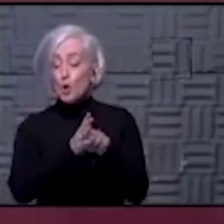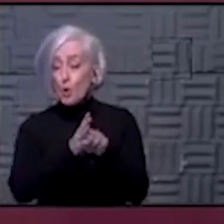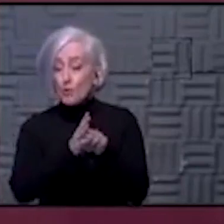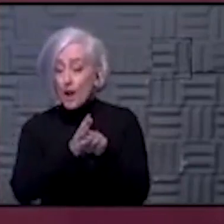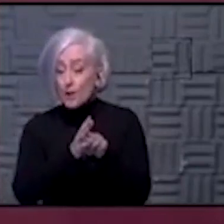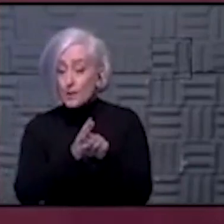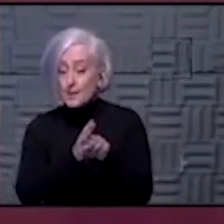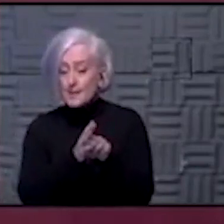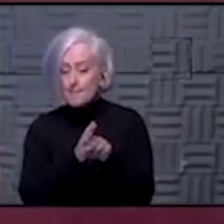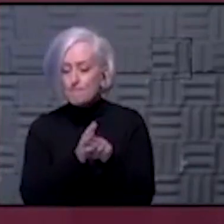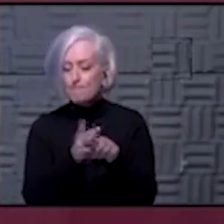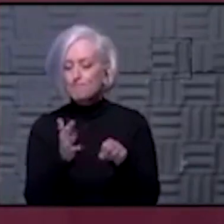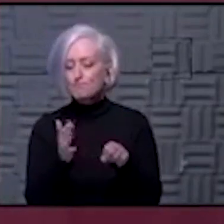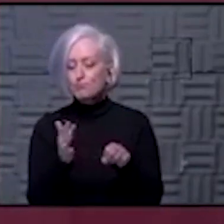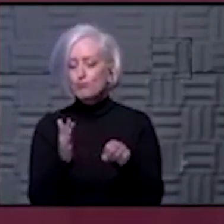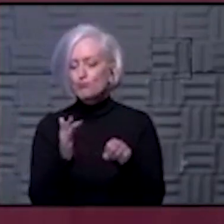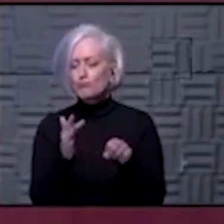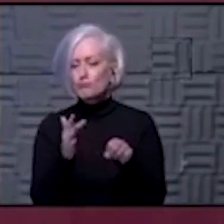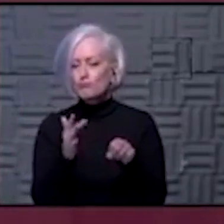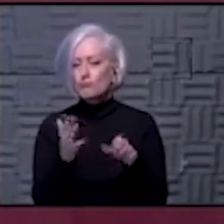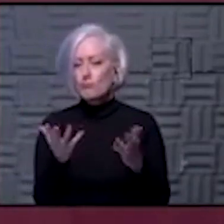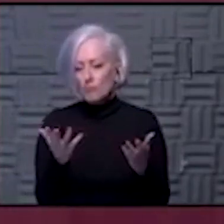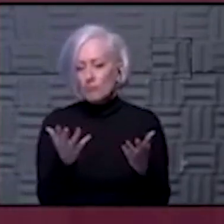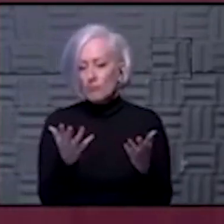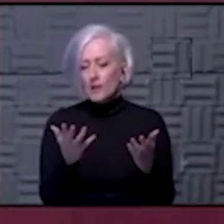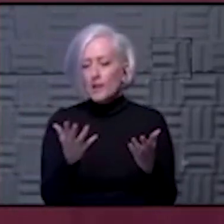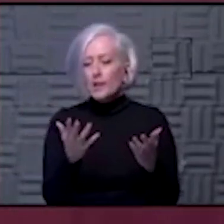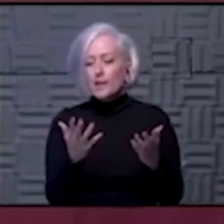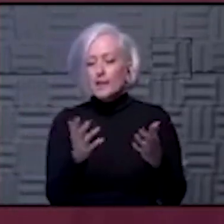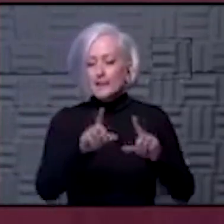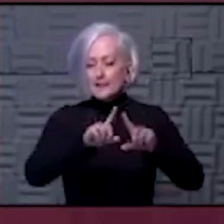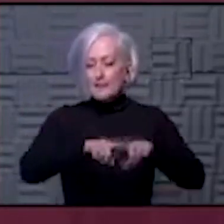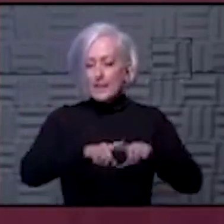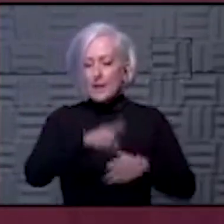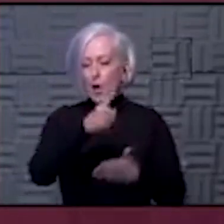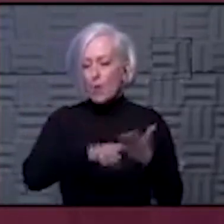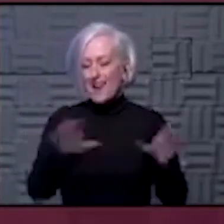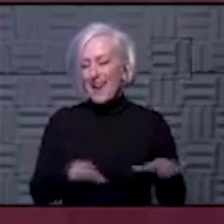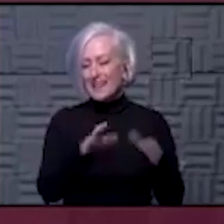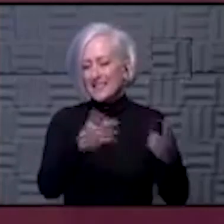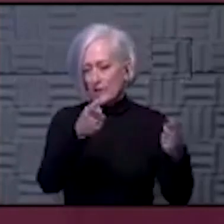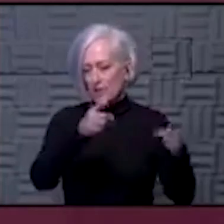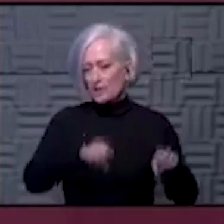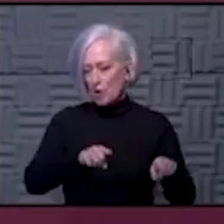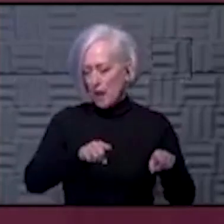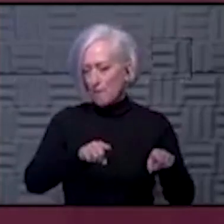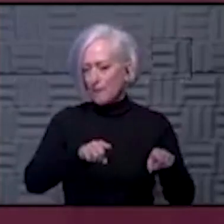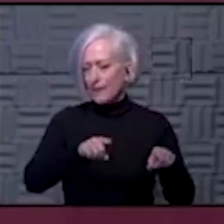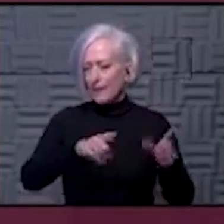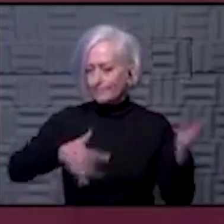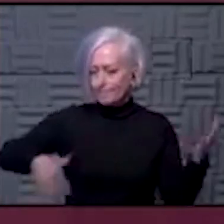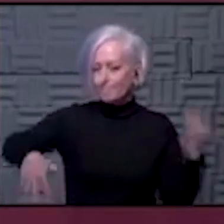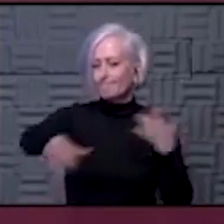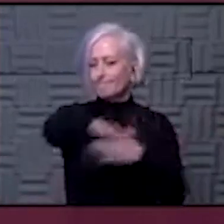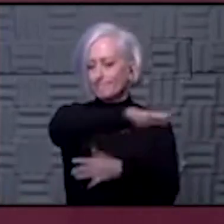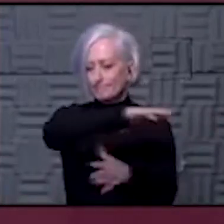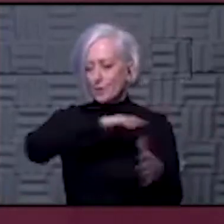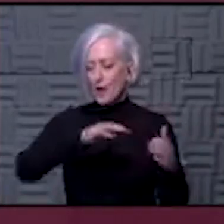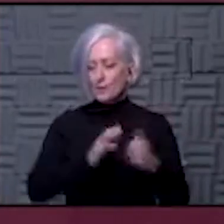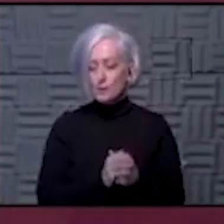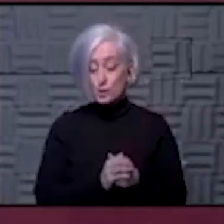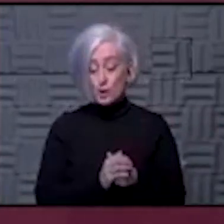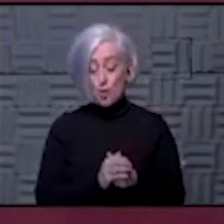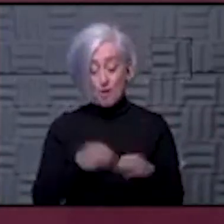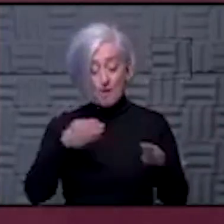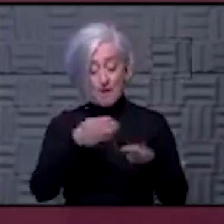the coronavirus is in equilibrium with whatever activities people have in society. Mm-hmm. And so there was clearly a rise after schools